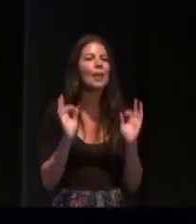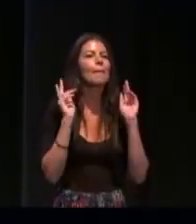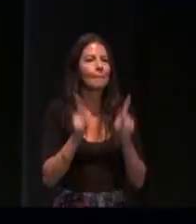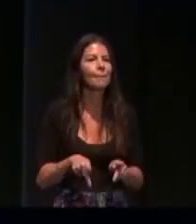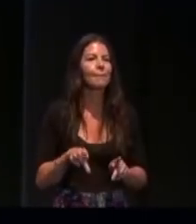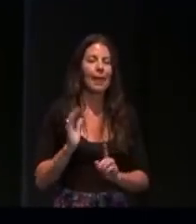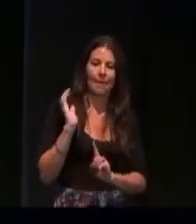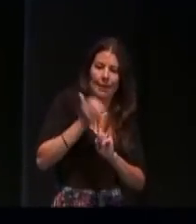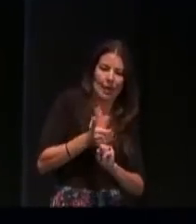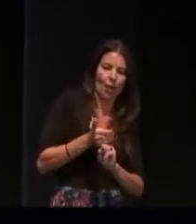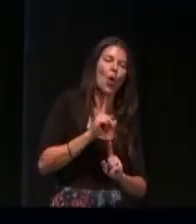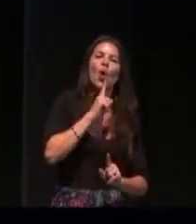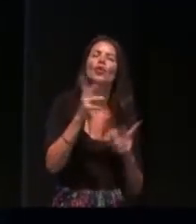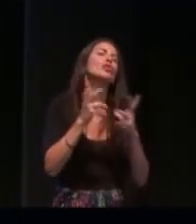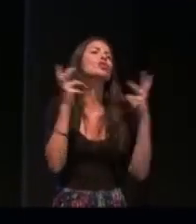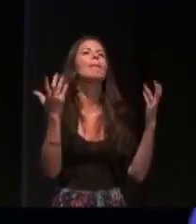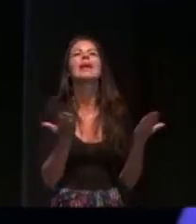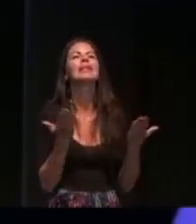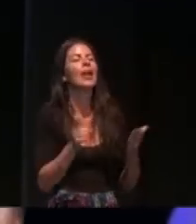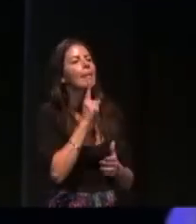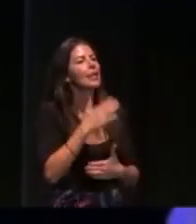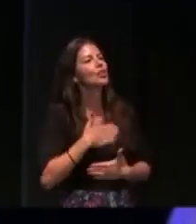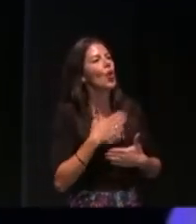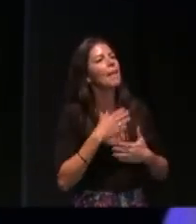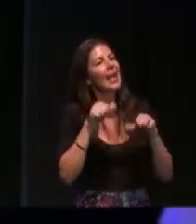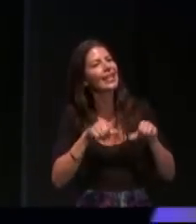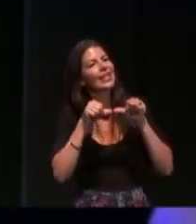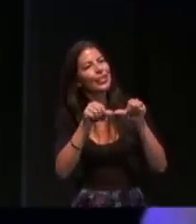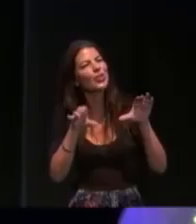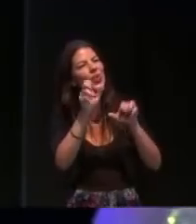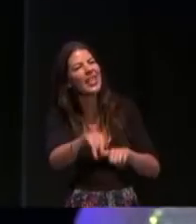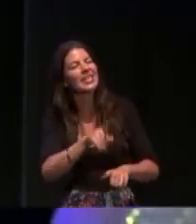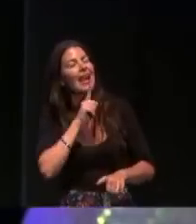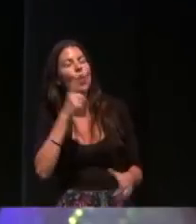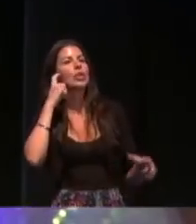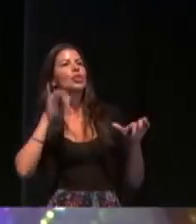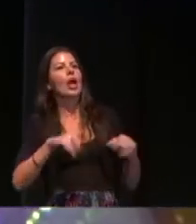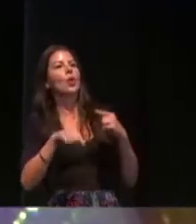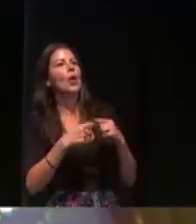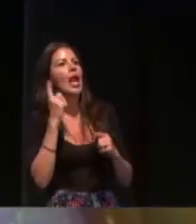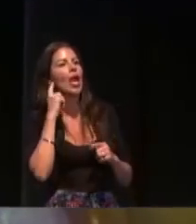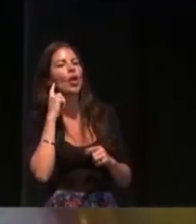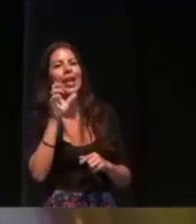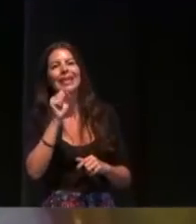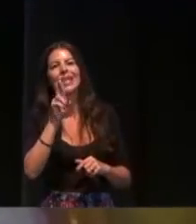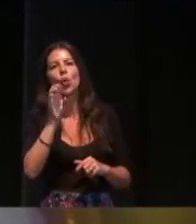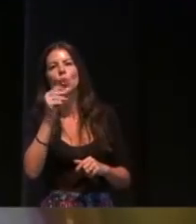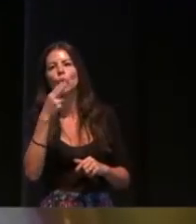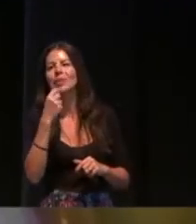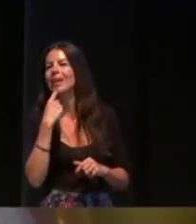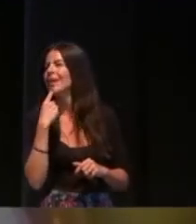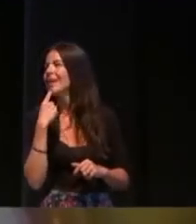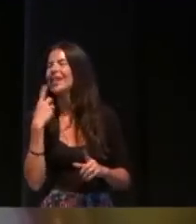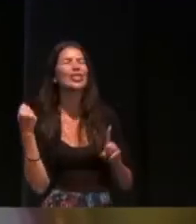beings. Oh, there's so much here. I'm so glad I get to keep doing this. I was shocked when I heard Sadhguru say,